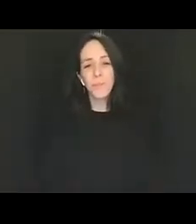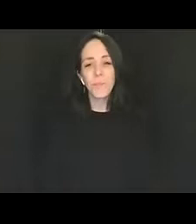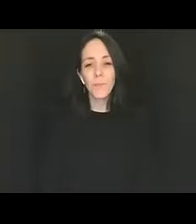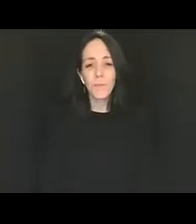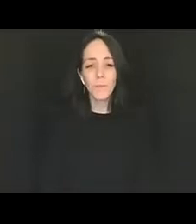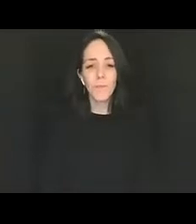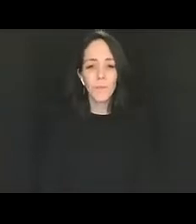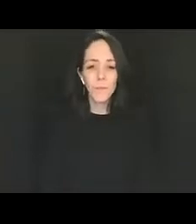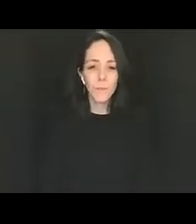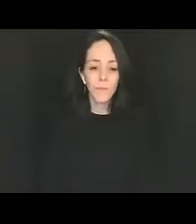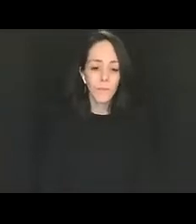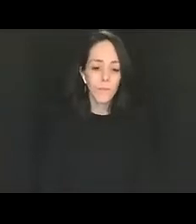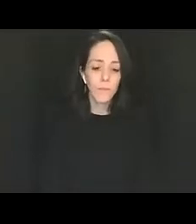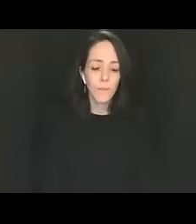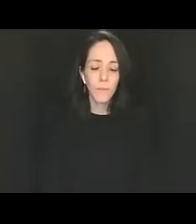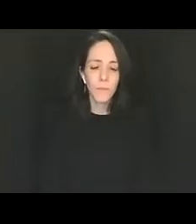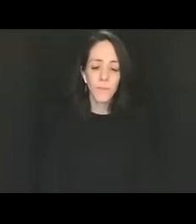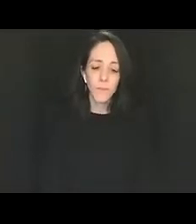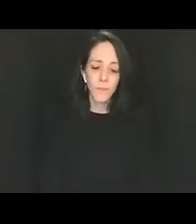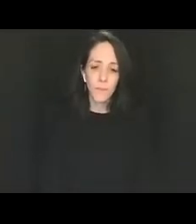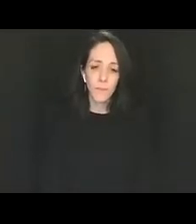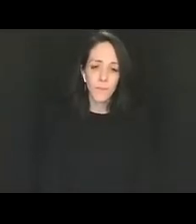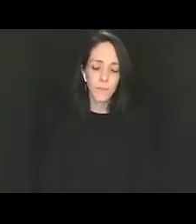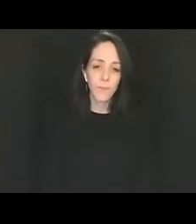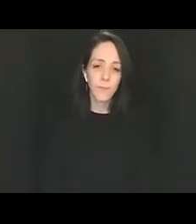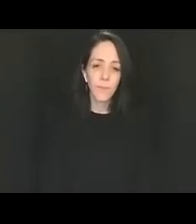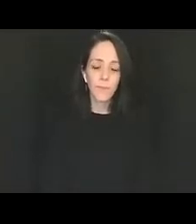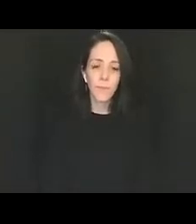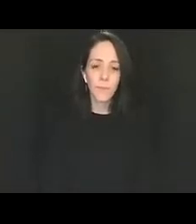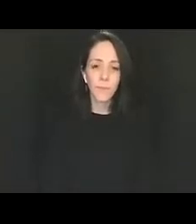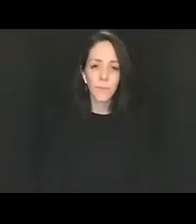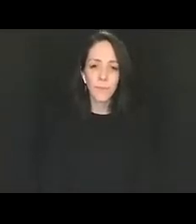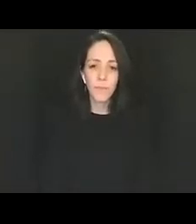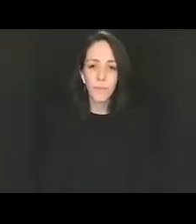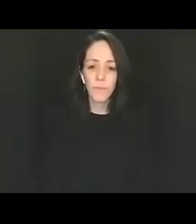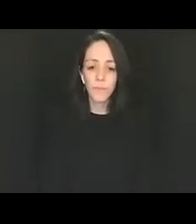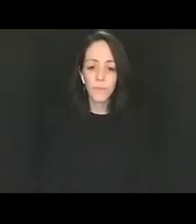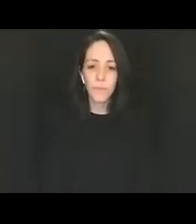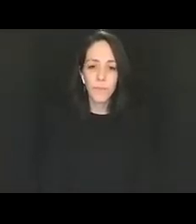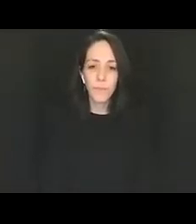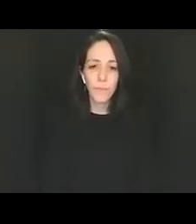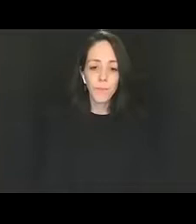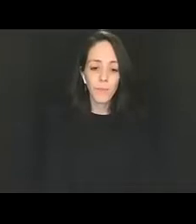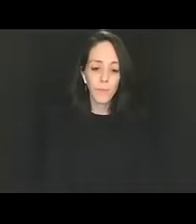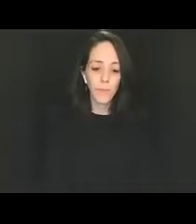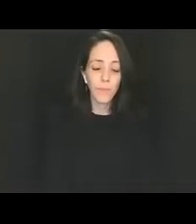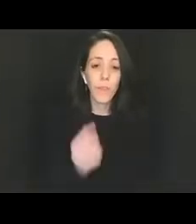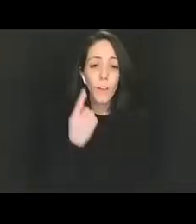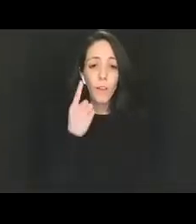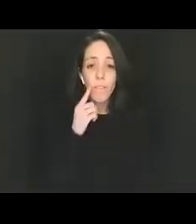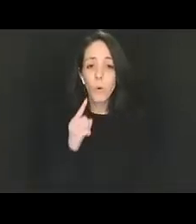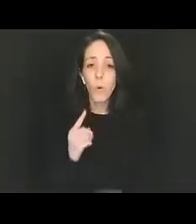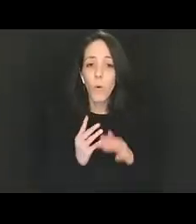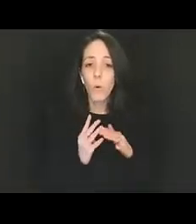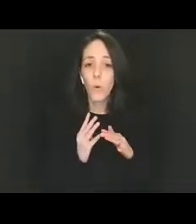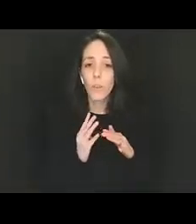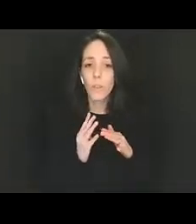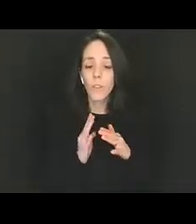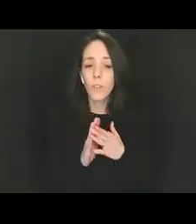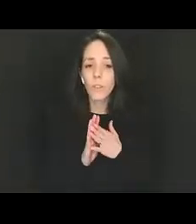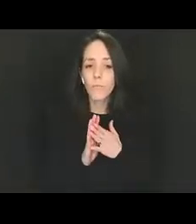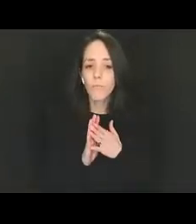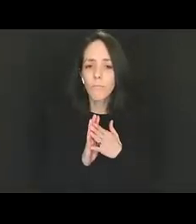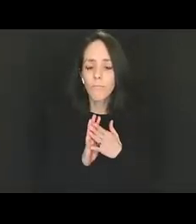just was going to mention also funding for immigration services, legal immigration services for,